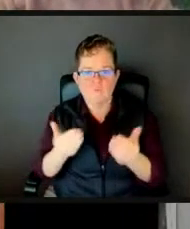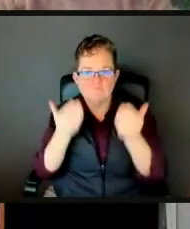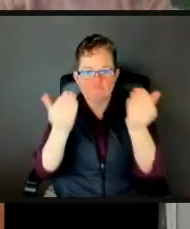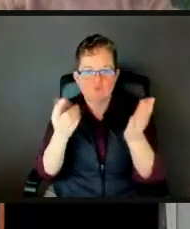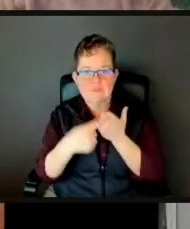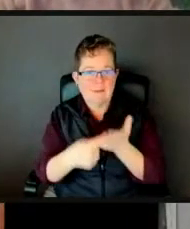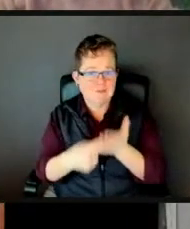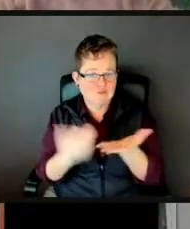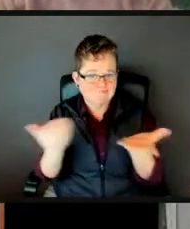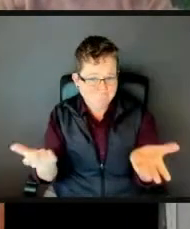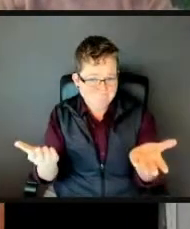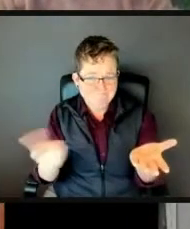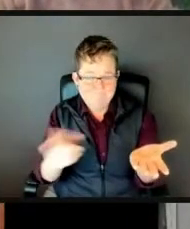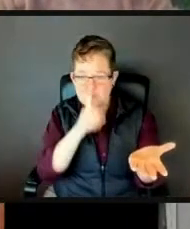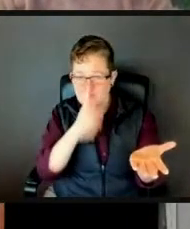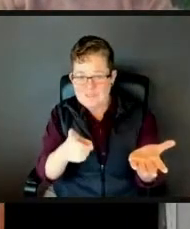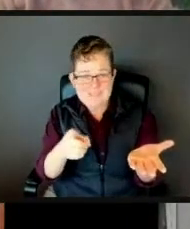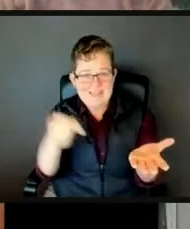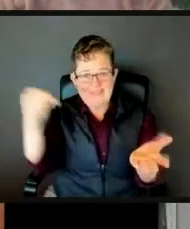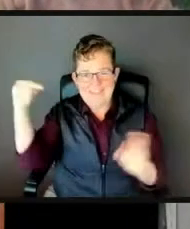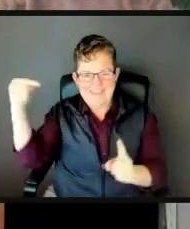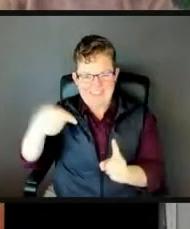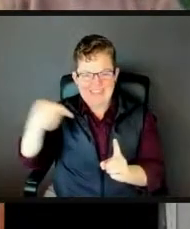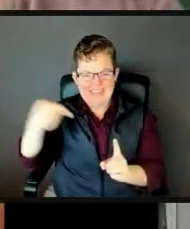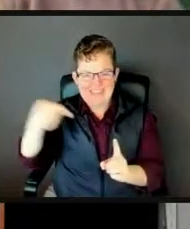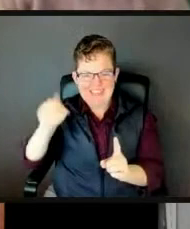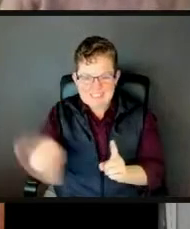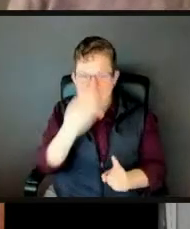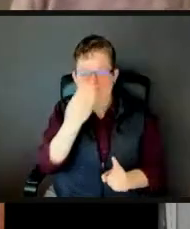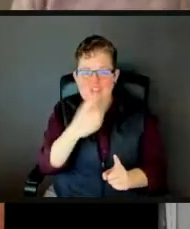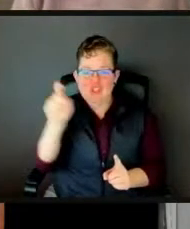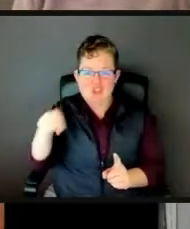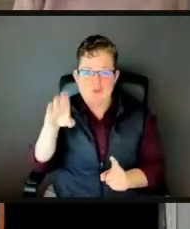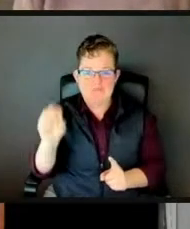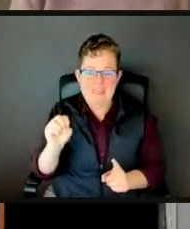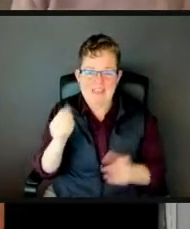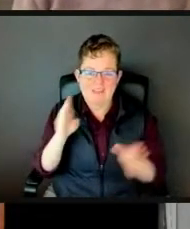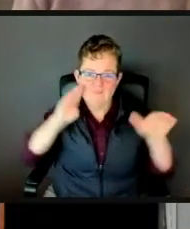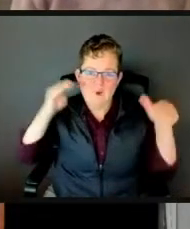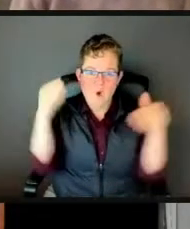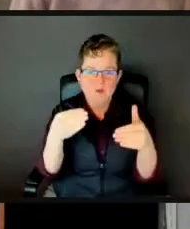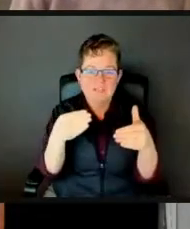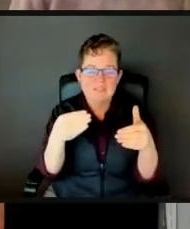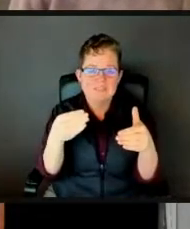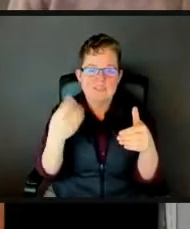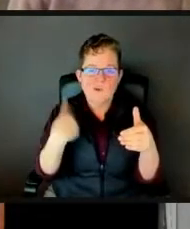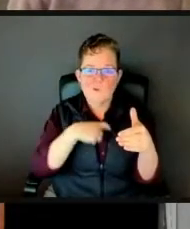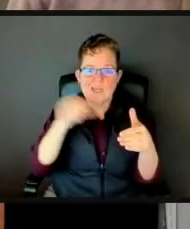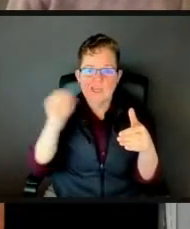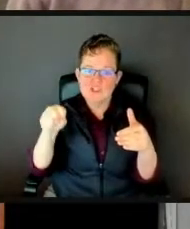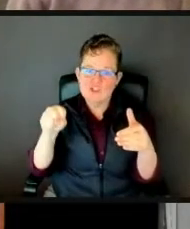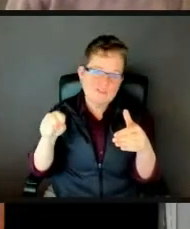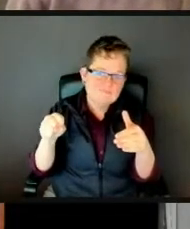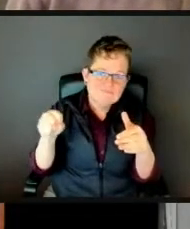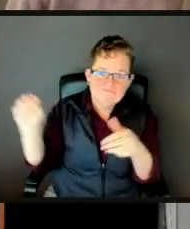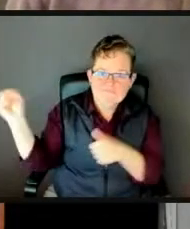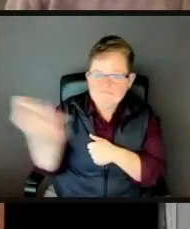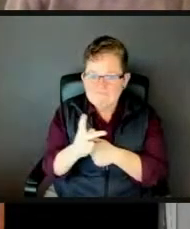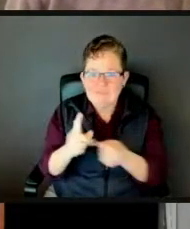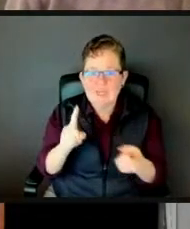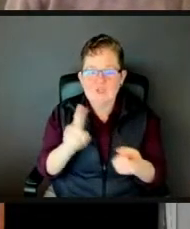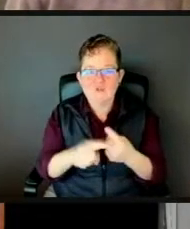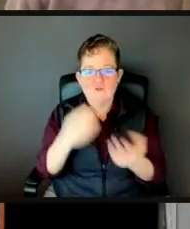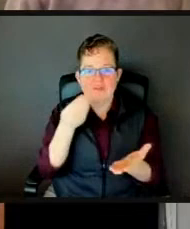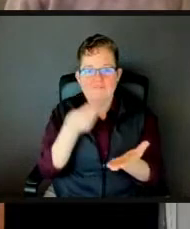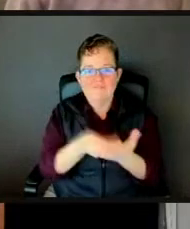discussion. So really, okay. This is the should be, I think, the focus. And we could return back to the